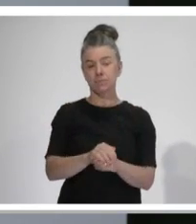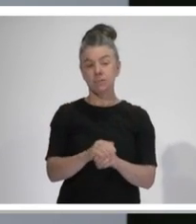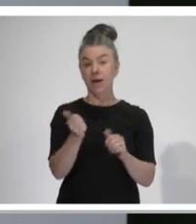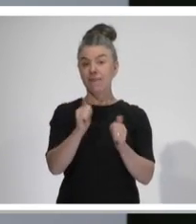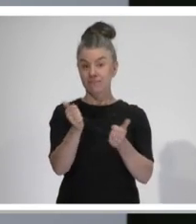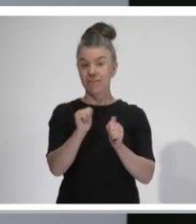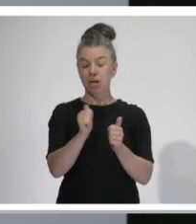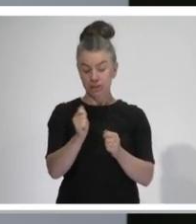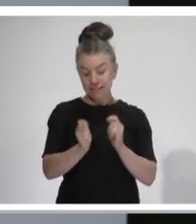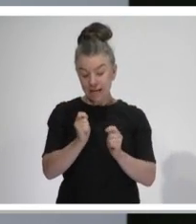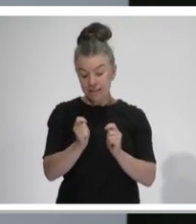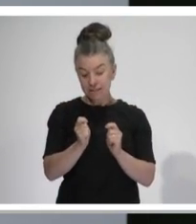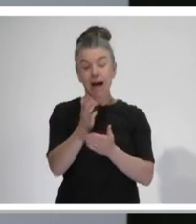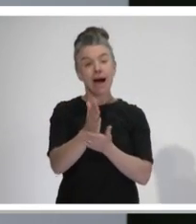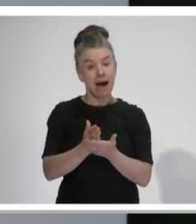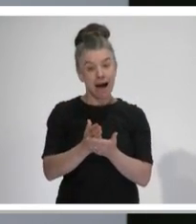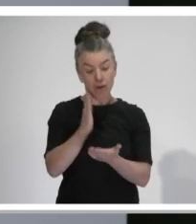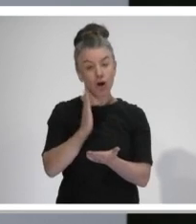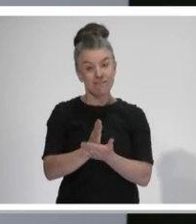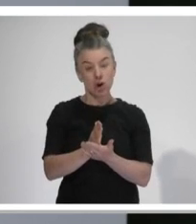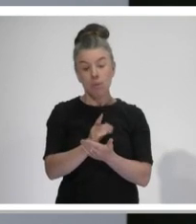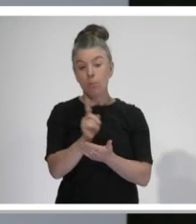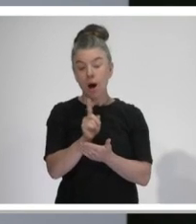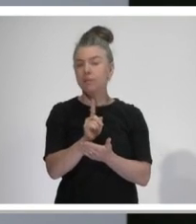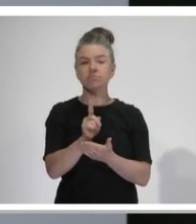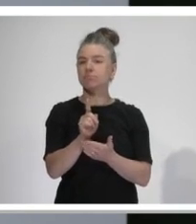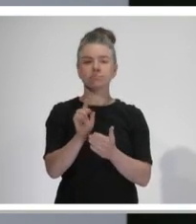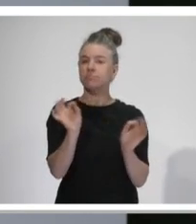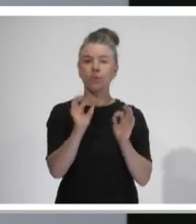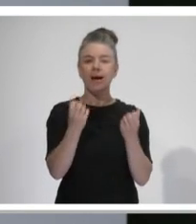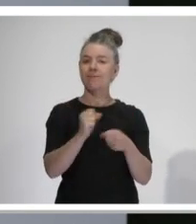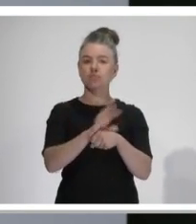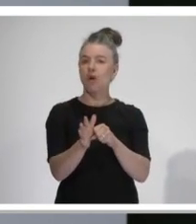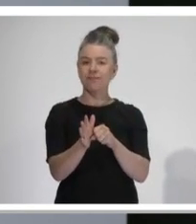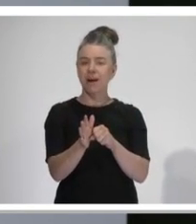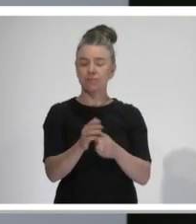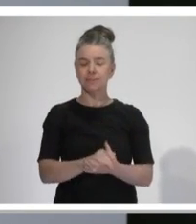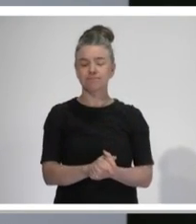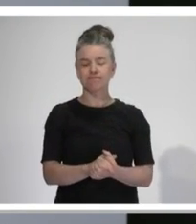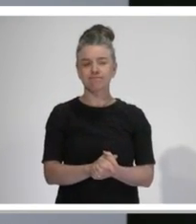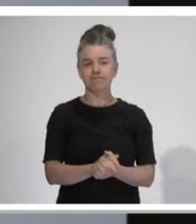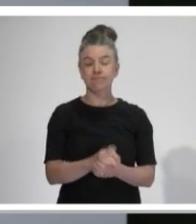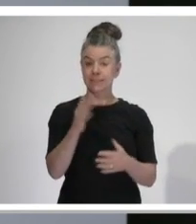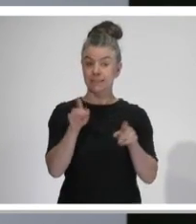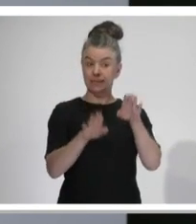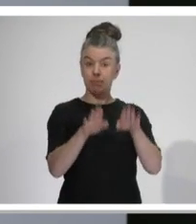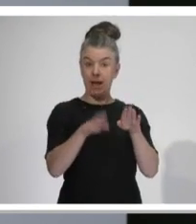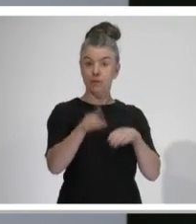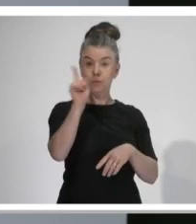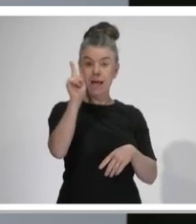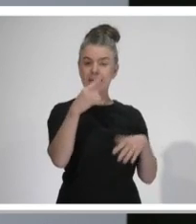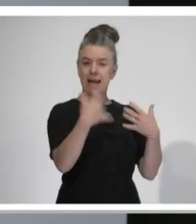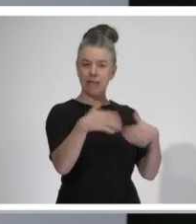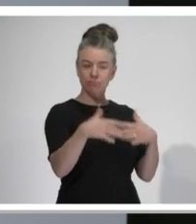processed, and all are negative to date. Today, a similar approach is being taken in Canterbury, with